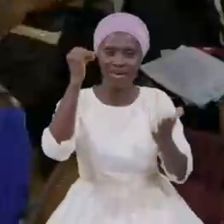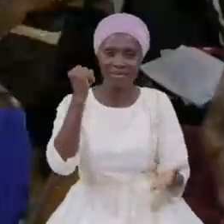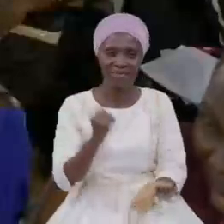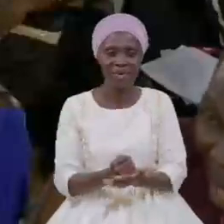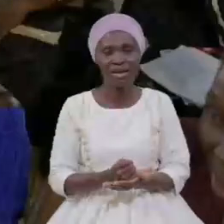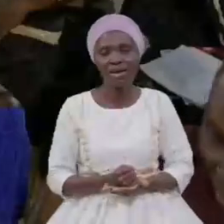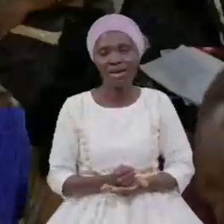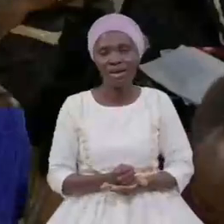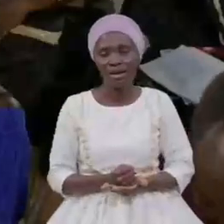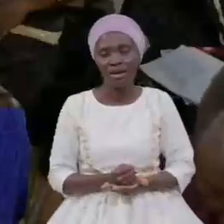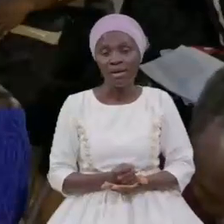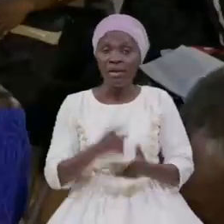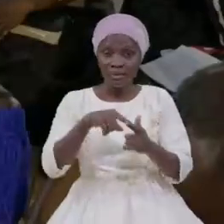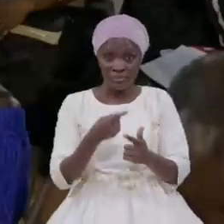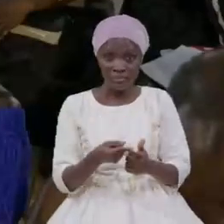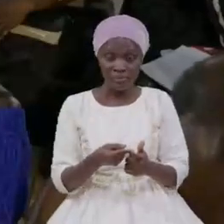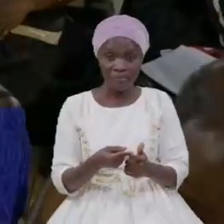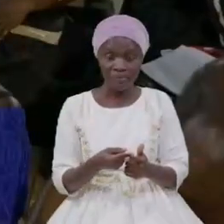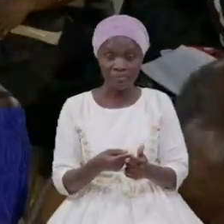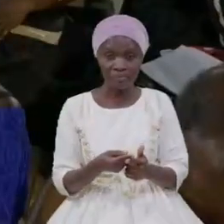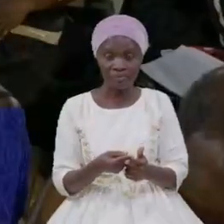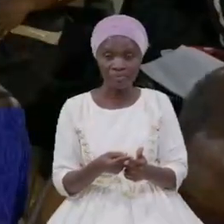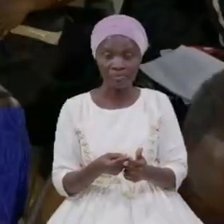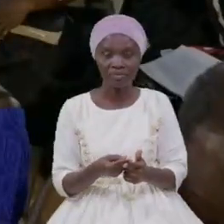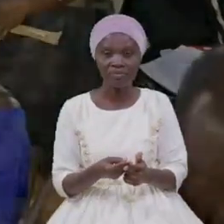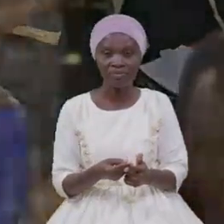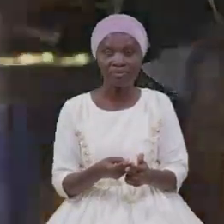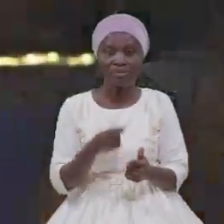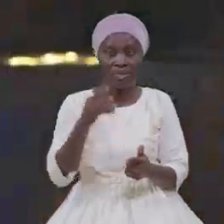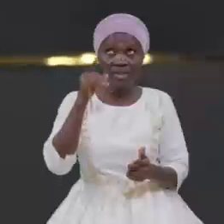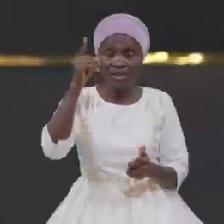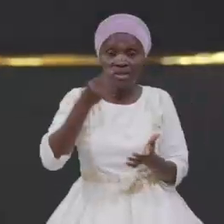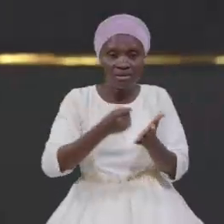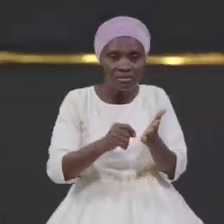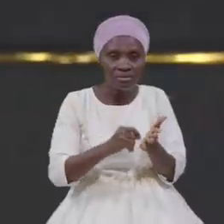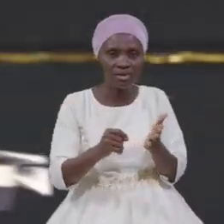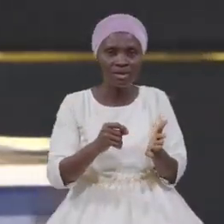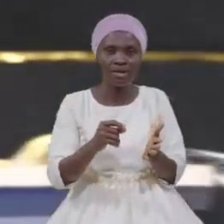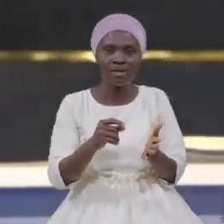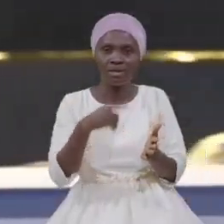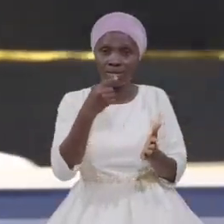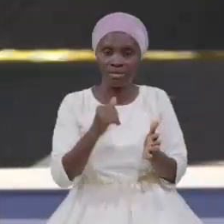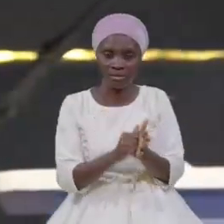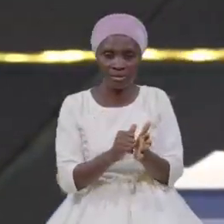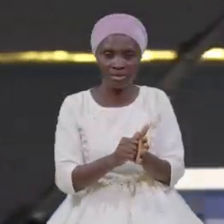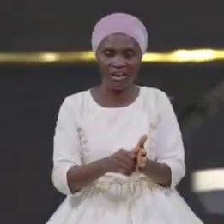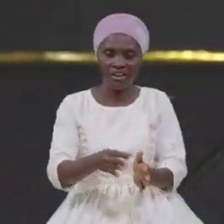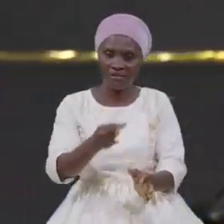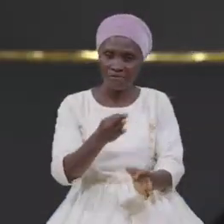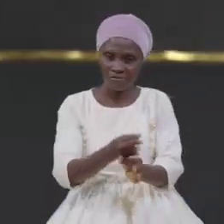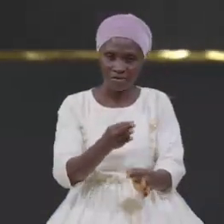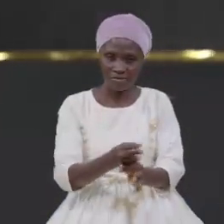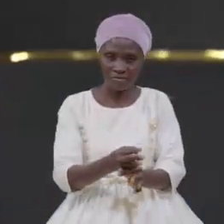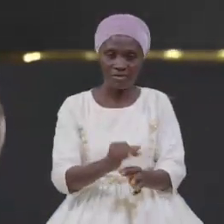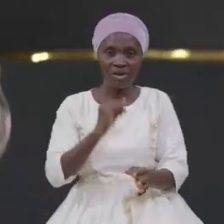And then the inspired writing says, faithful is he who has called